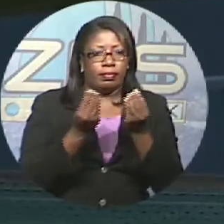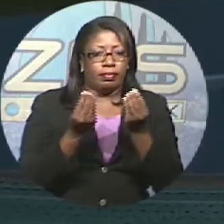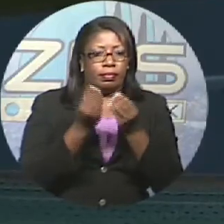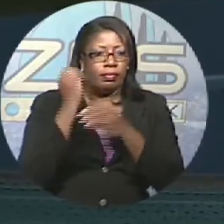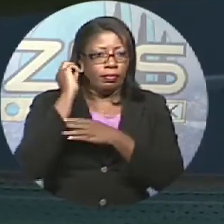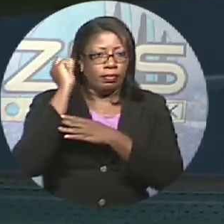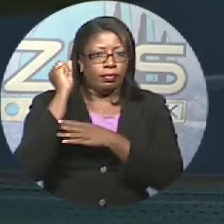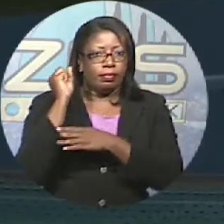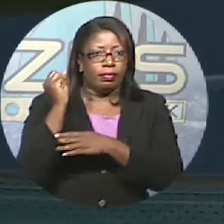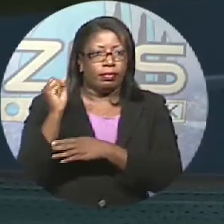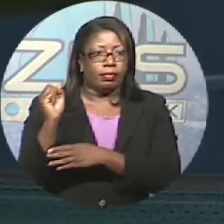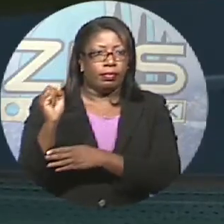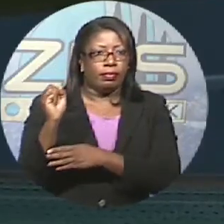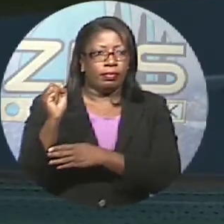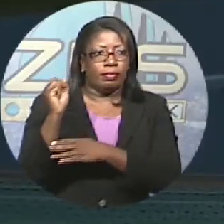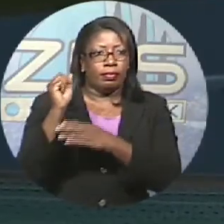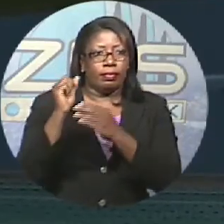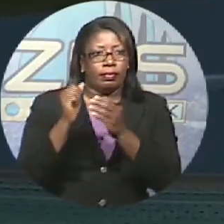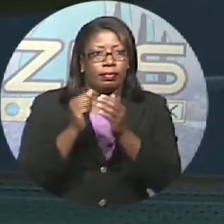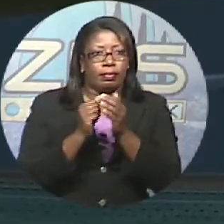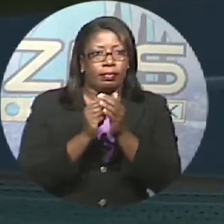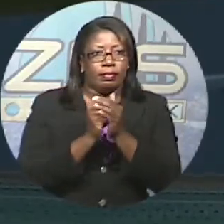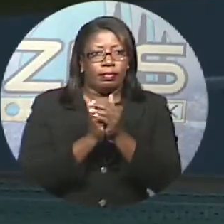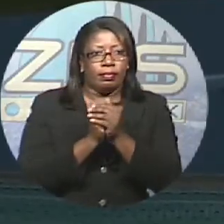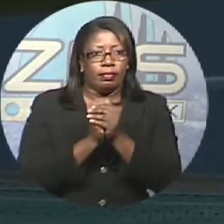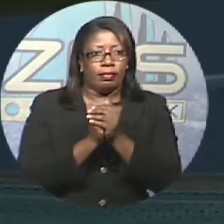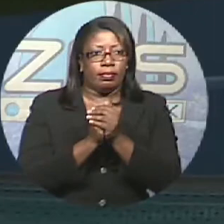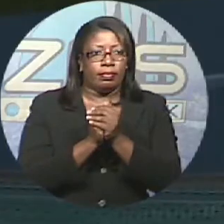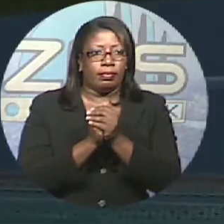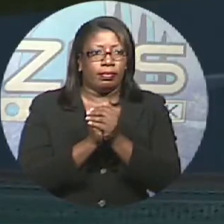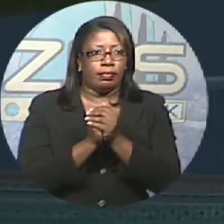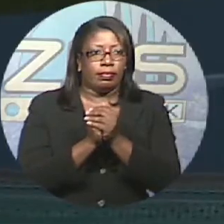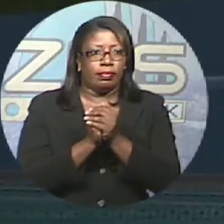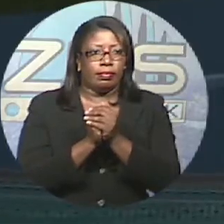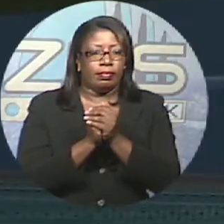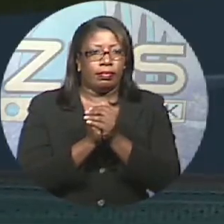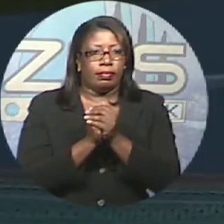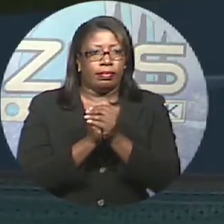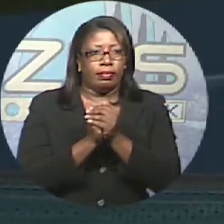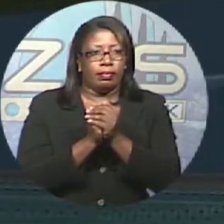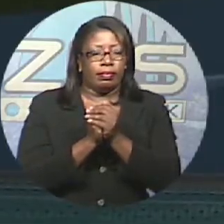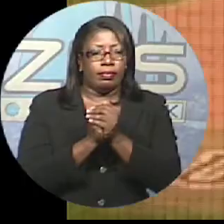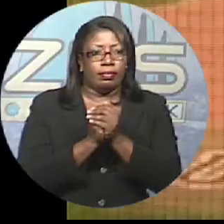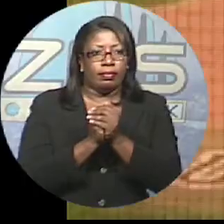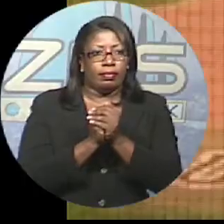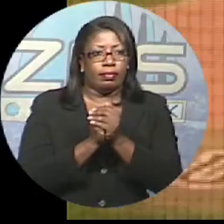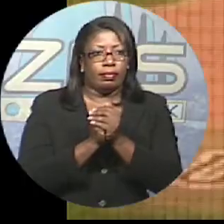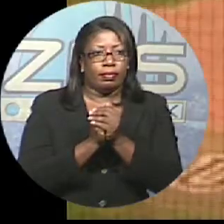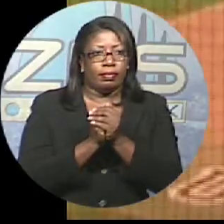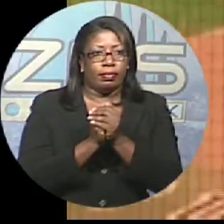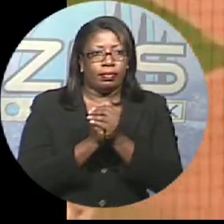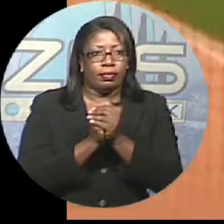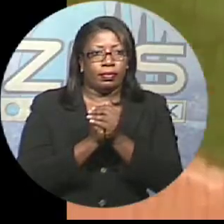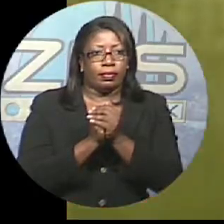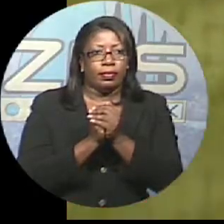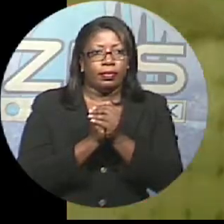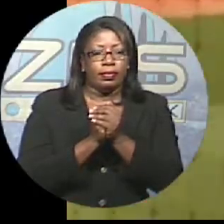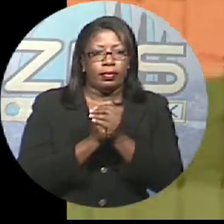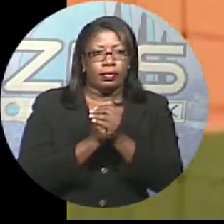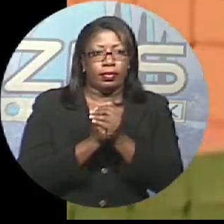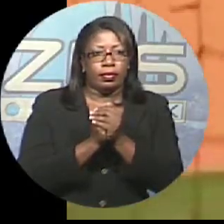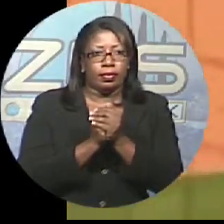headlines in the United States. It came as the College of Charleston hosted William & Mary. College of Charleston taking on William &